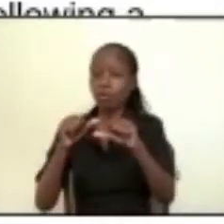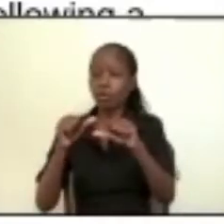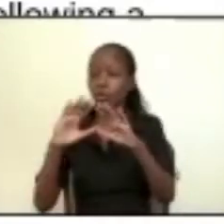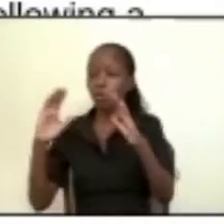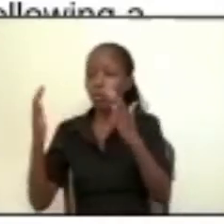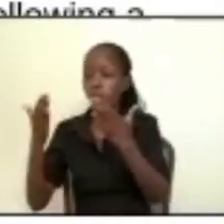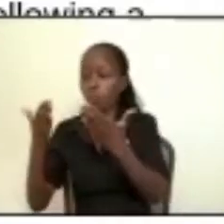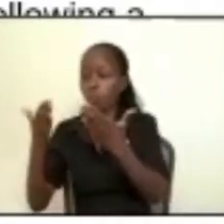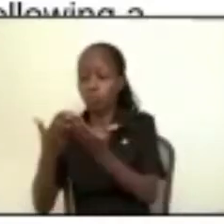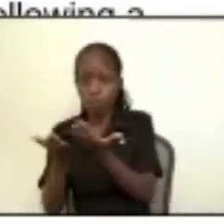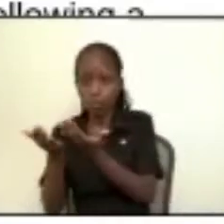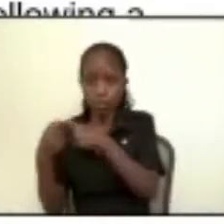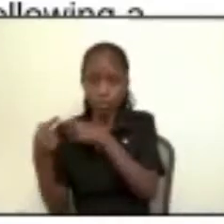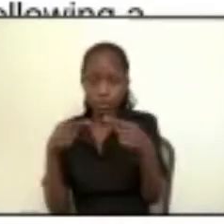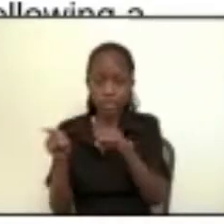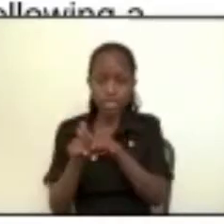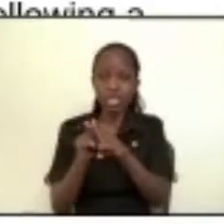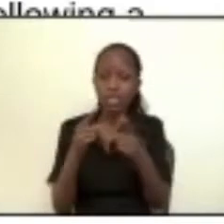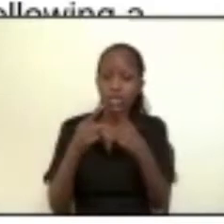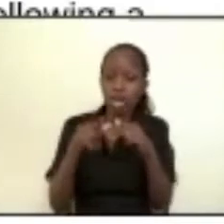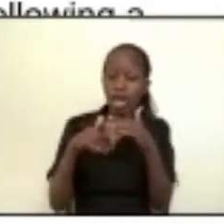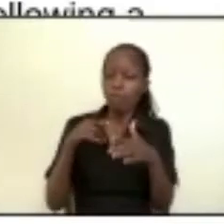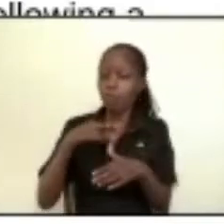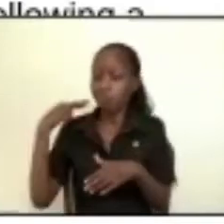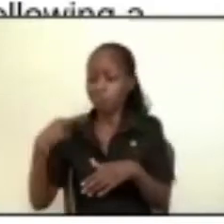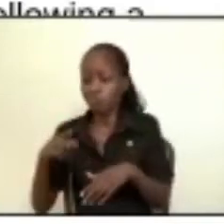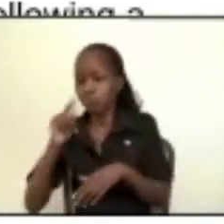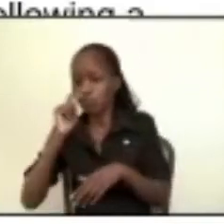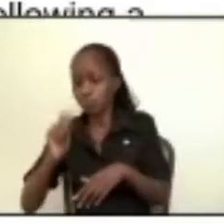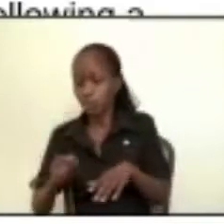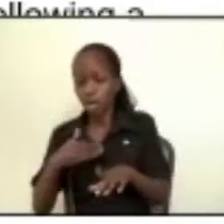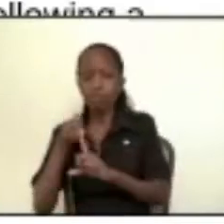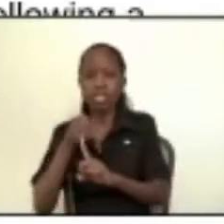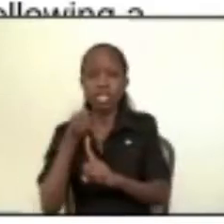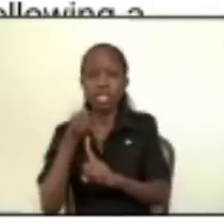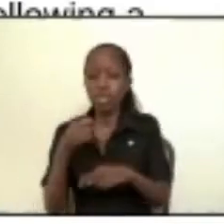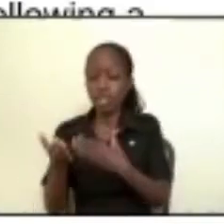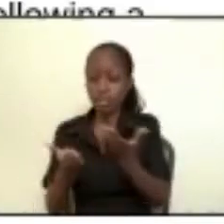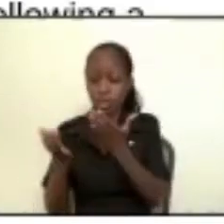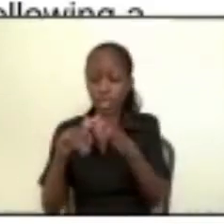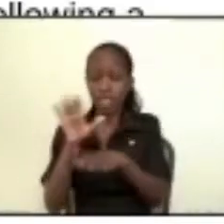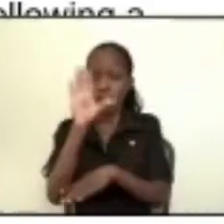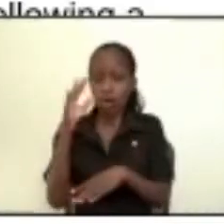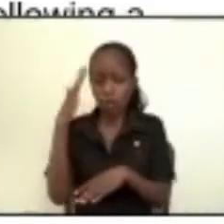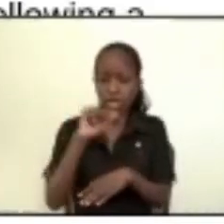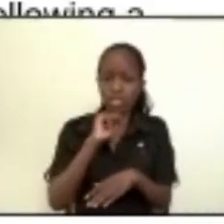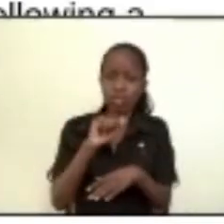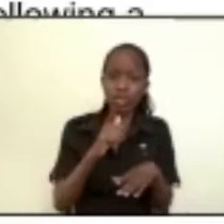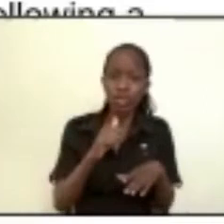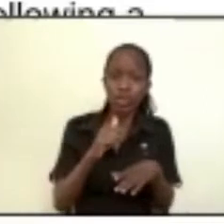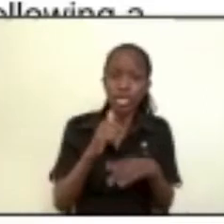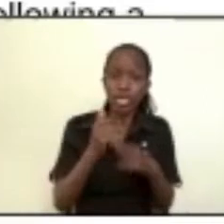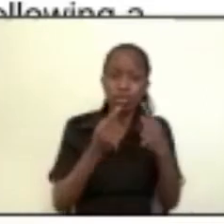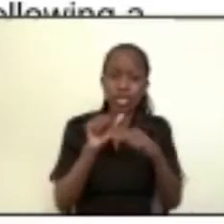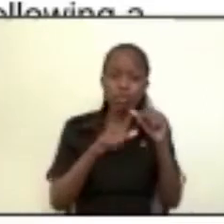talk about how the Ukraine and Russia crisis is having an impact on trade in Africa. Why aren't we amplifying our voices when it comes